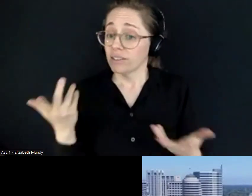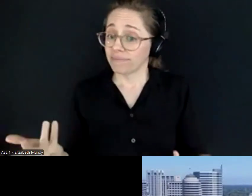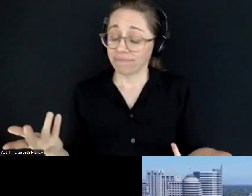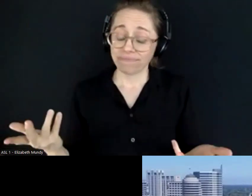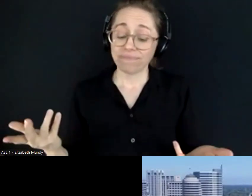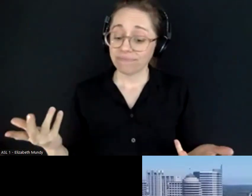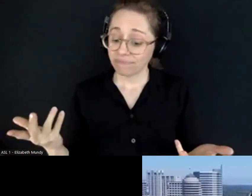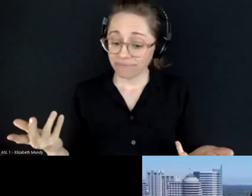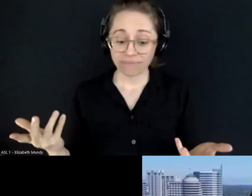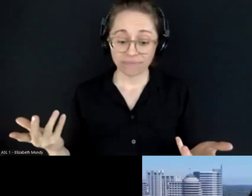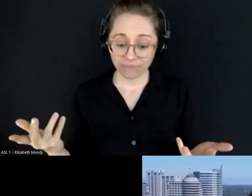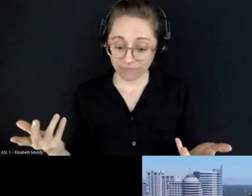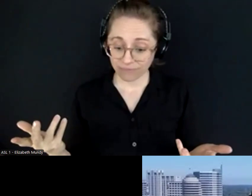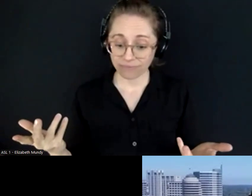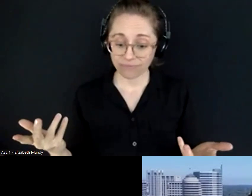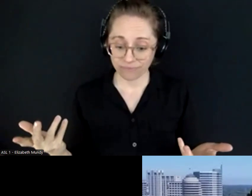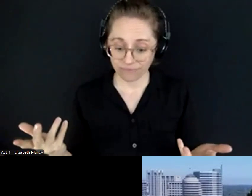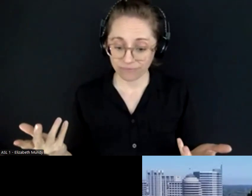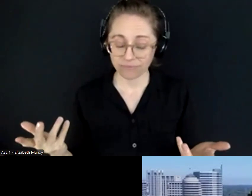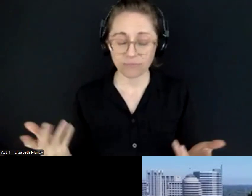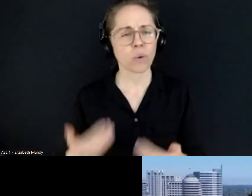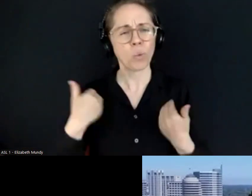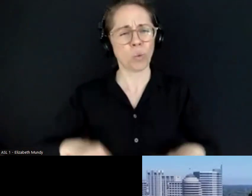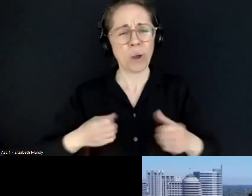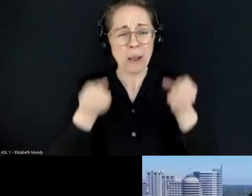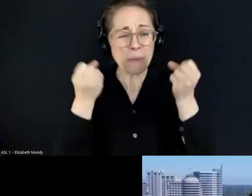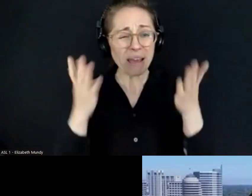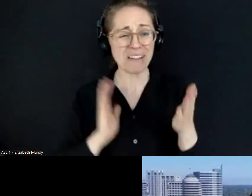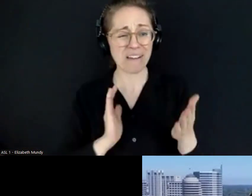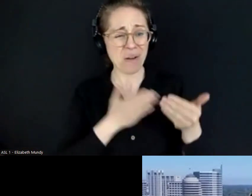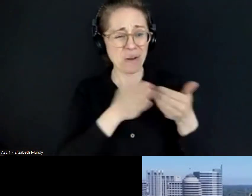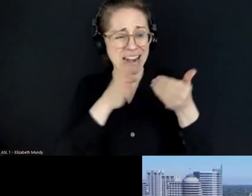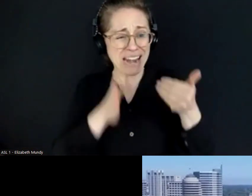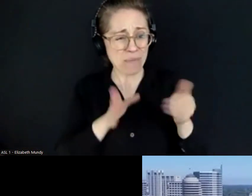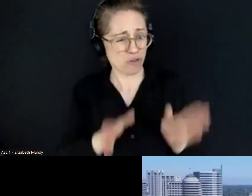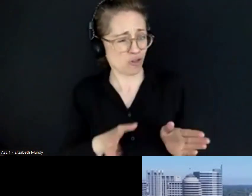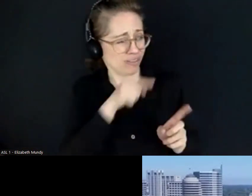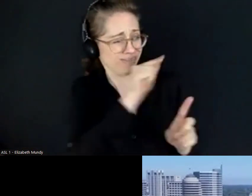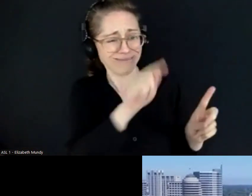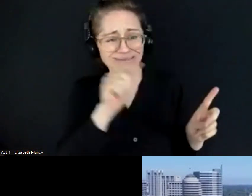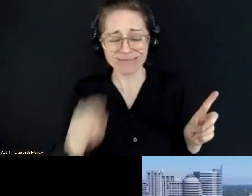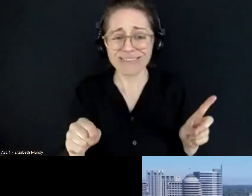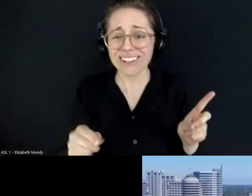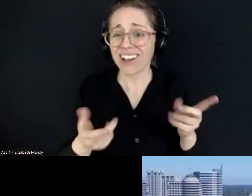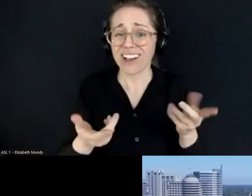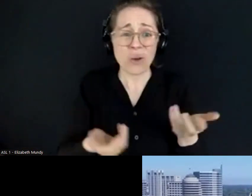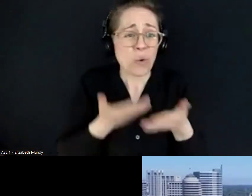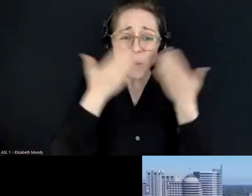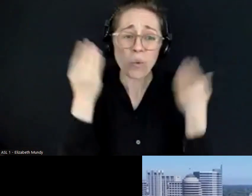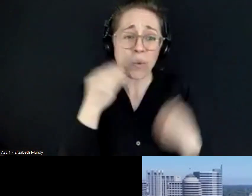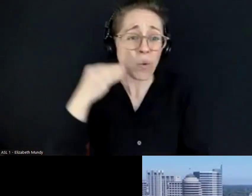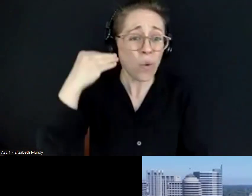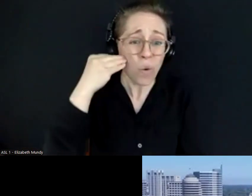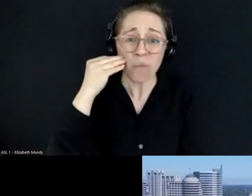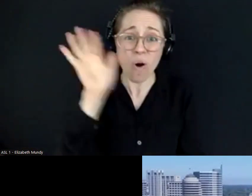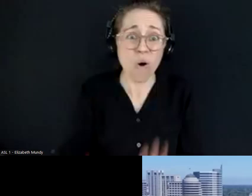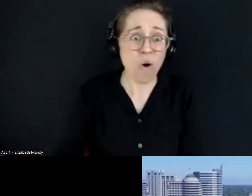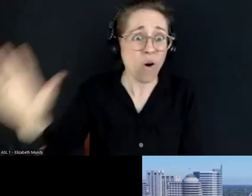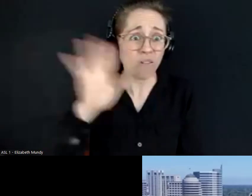have allowed so many of our neighbors to experience homelessness across the state,